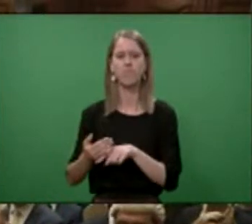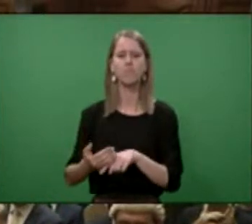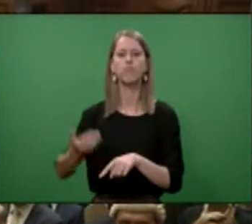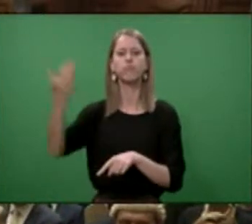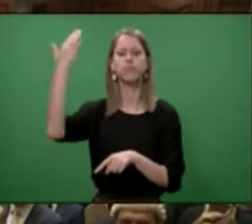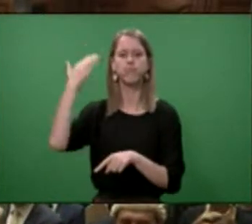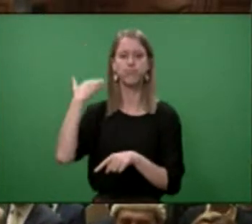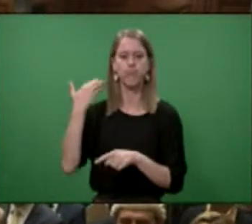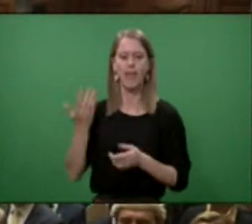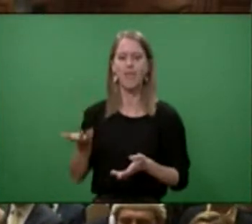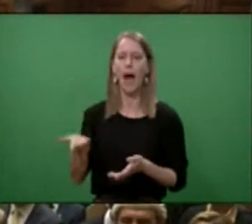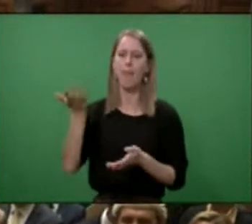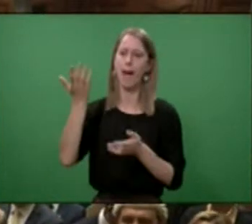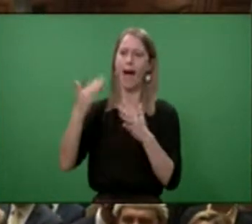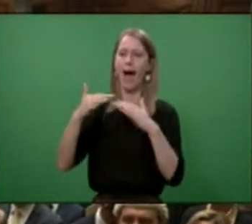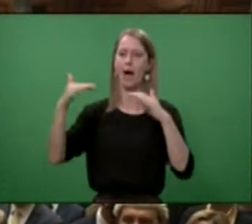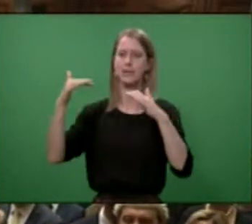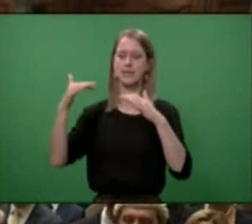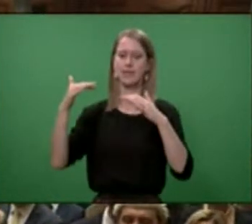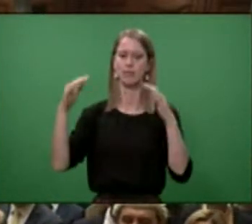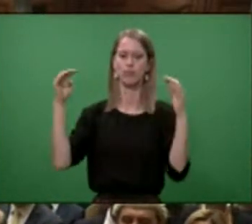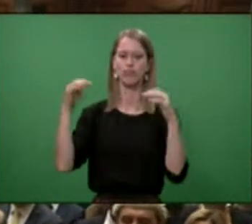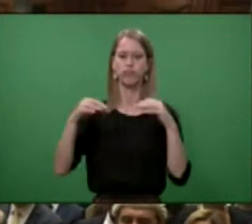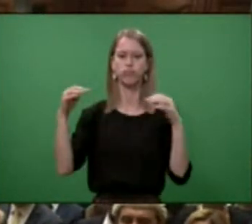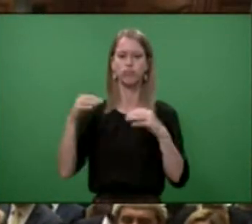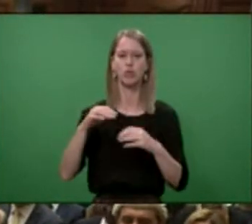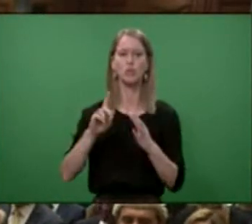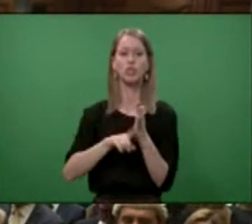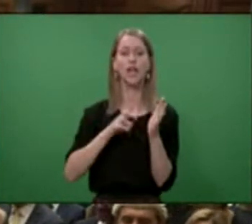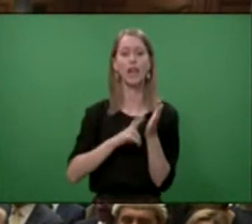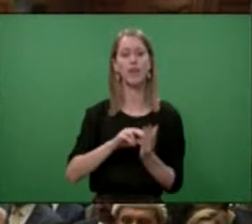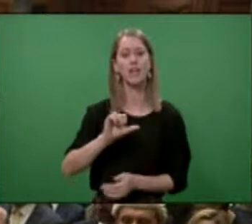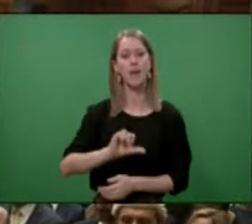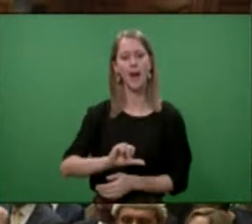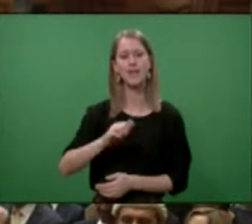until January 1951, when the upper house was abolished.